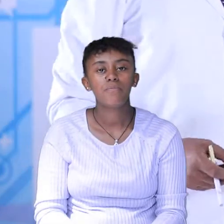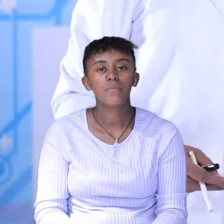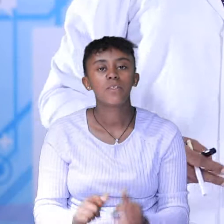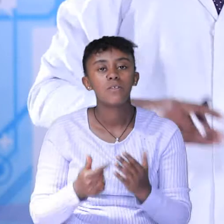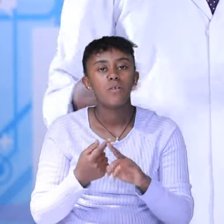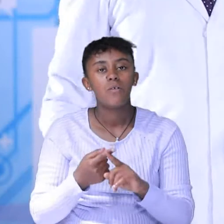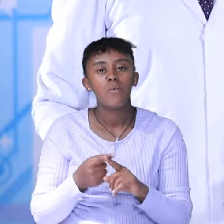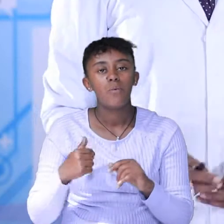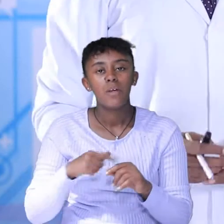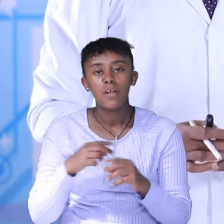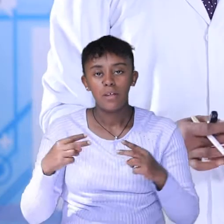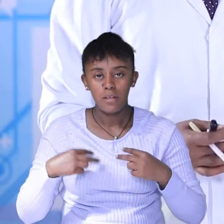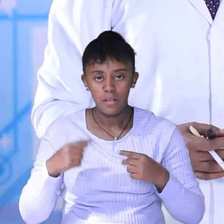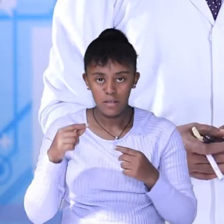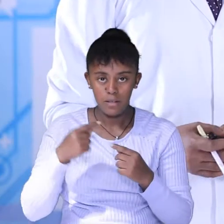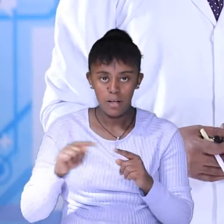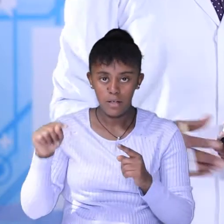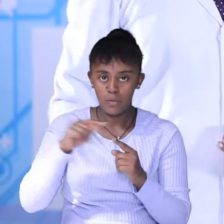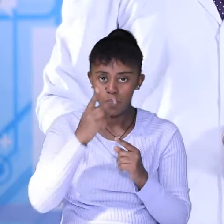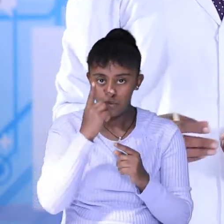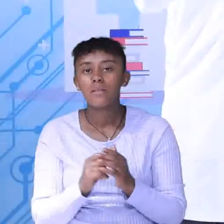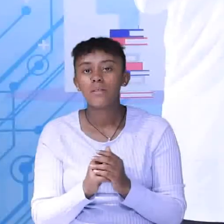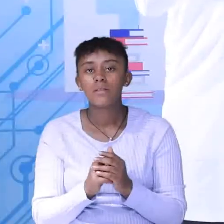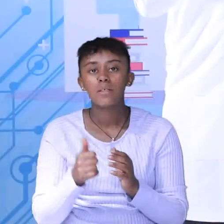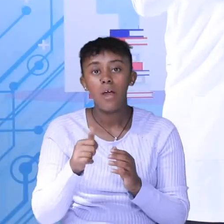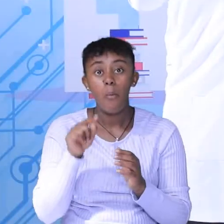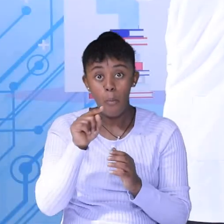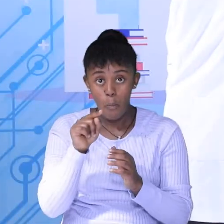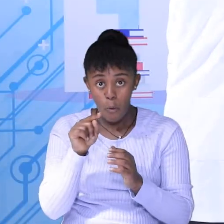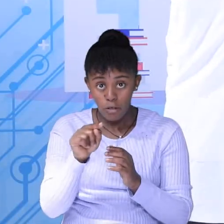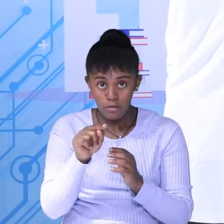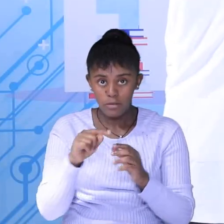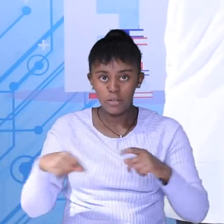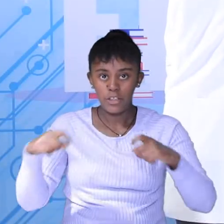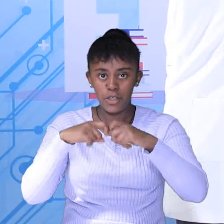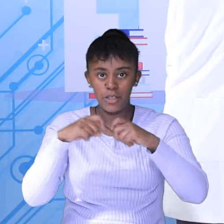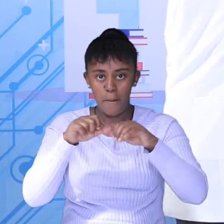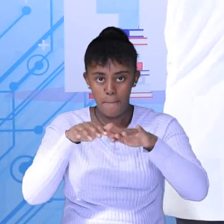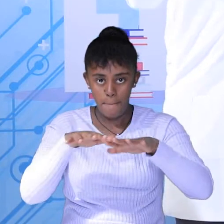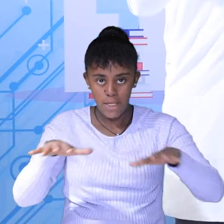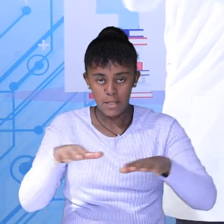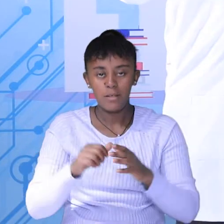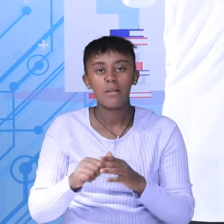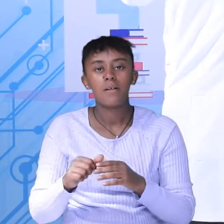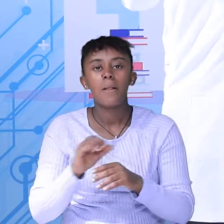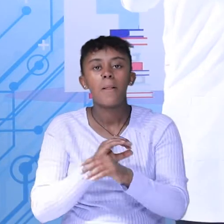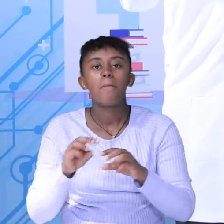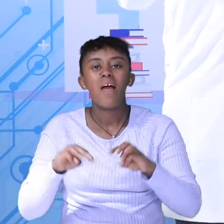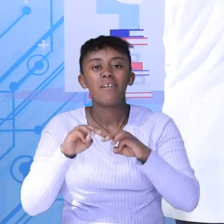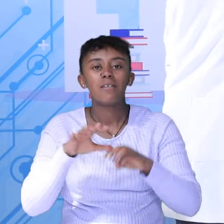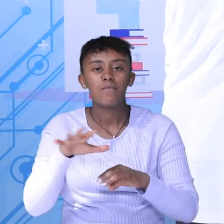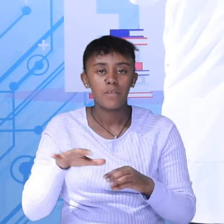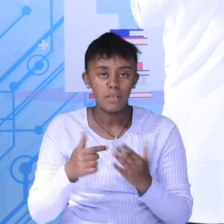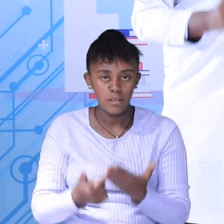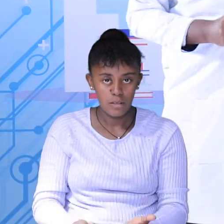So far we have tried to see what if point charged particle is immersed in magnetic field. What if a current carrying